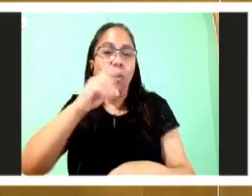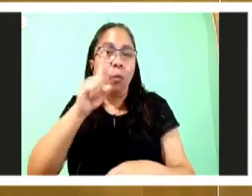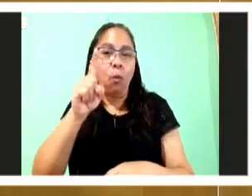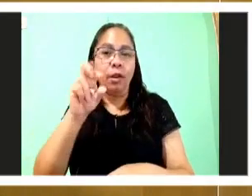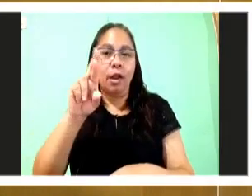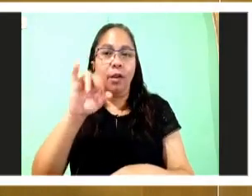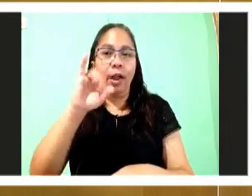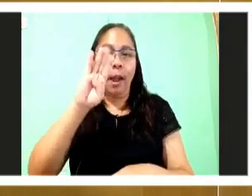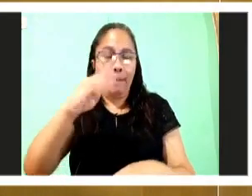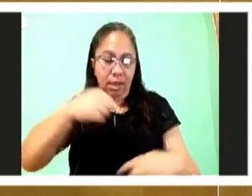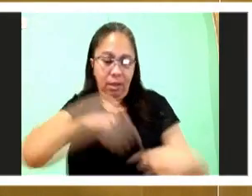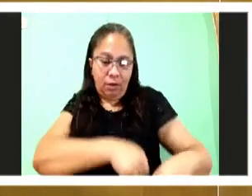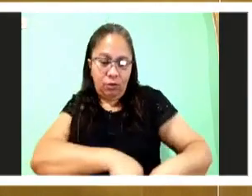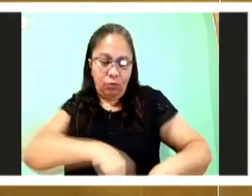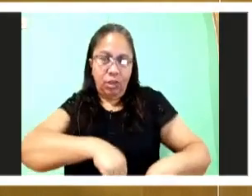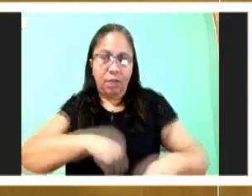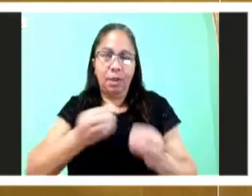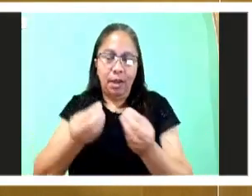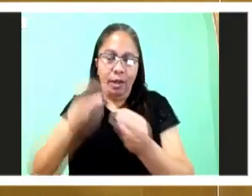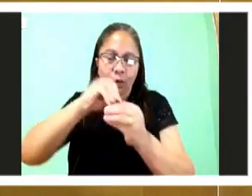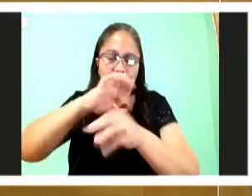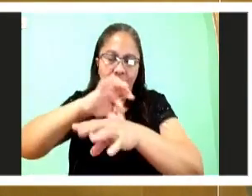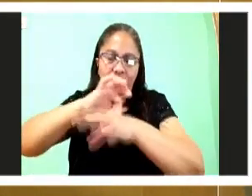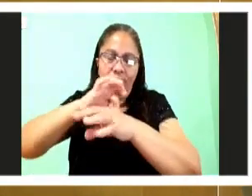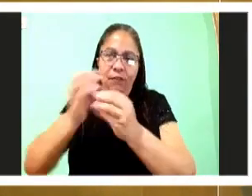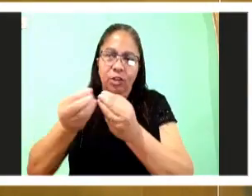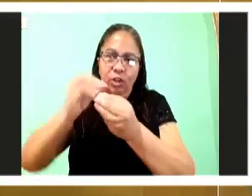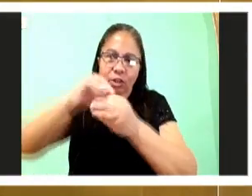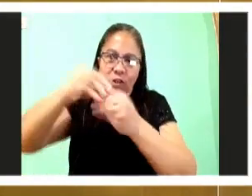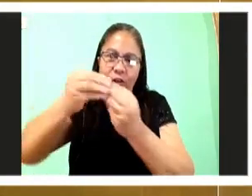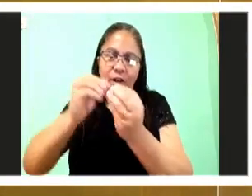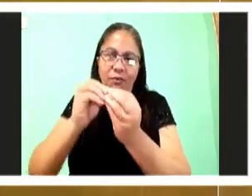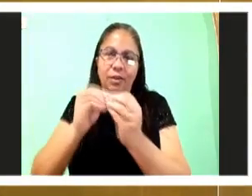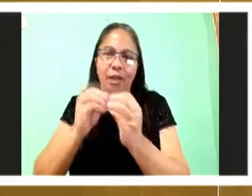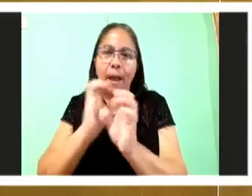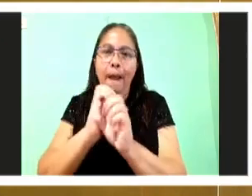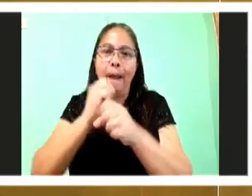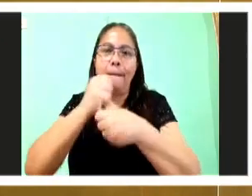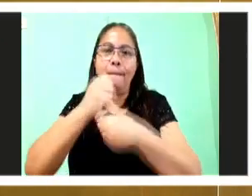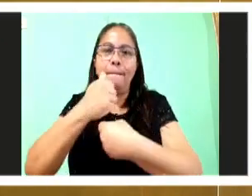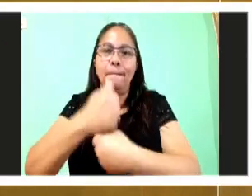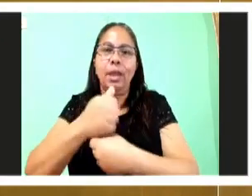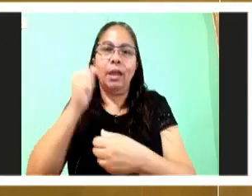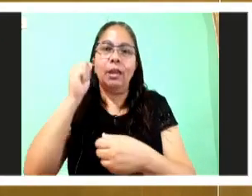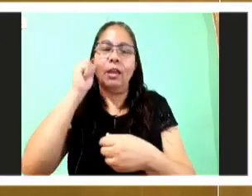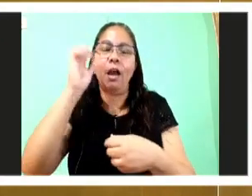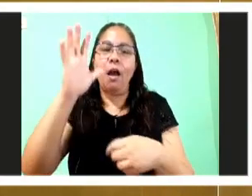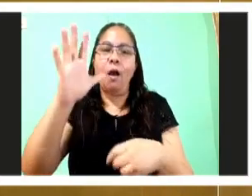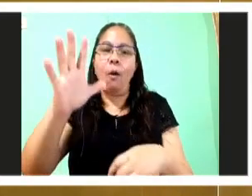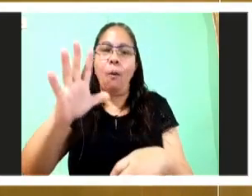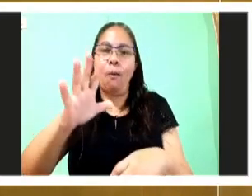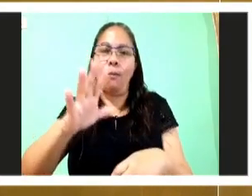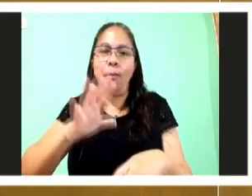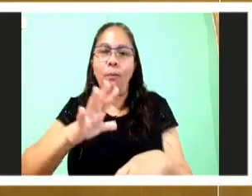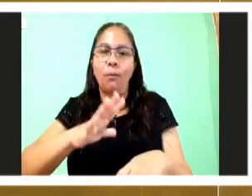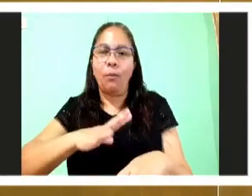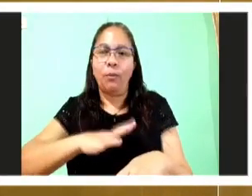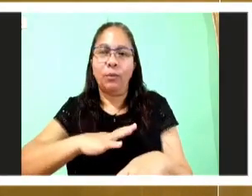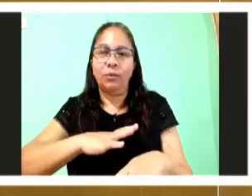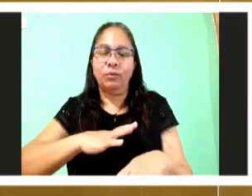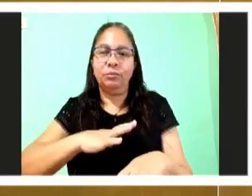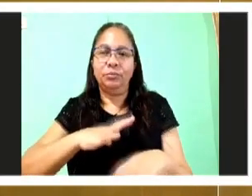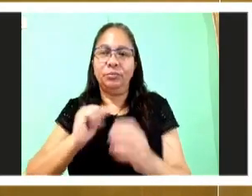and enclosed it in flesh. And the Lord God built the rib he had taken from the man into the